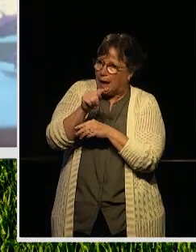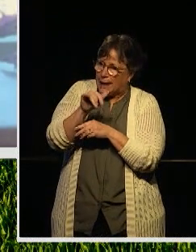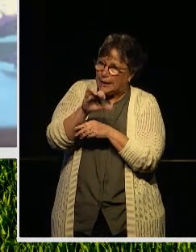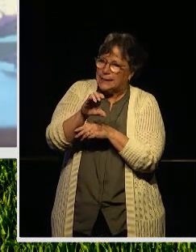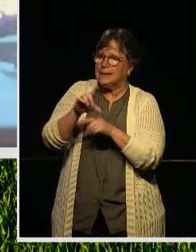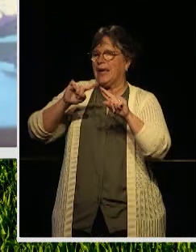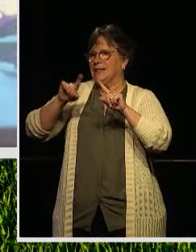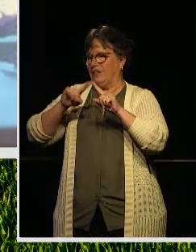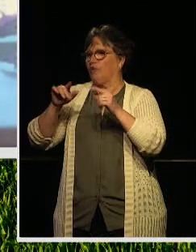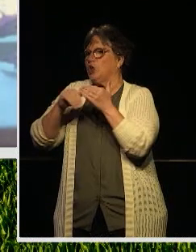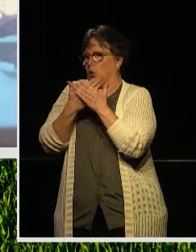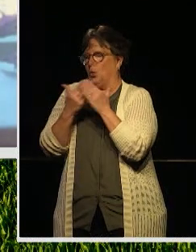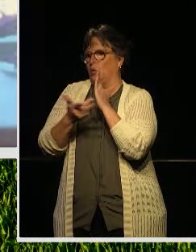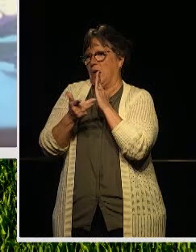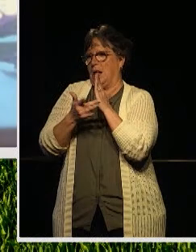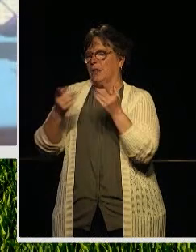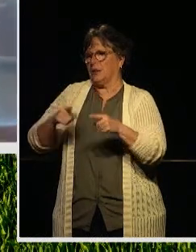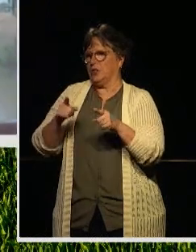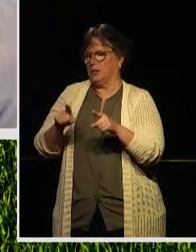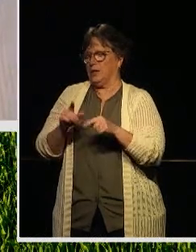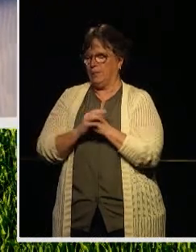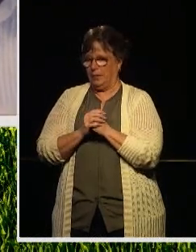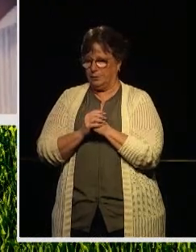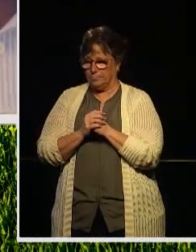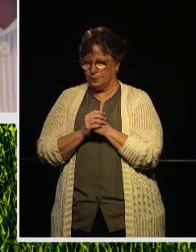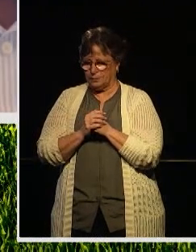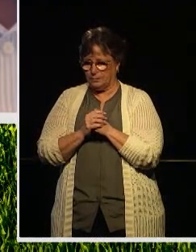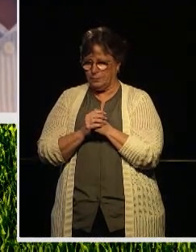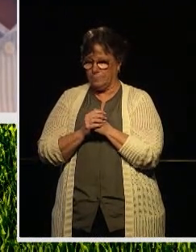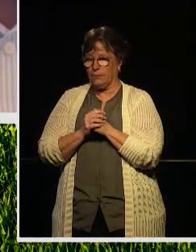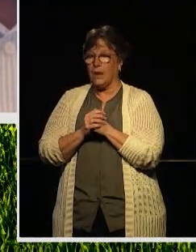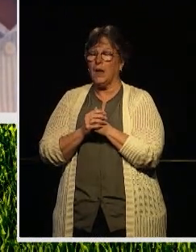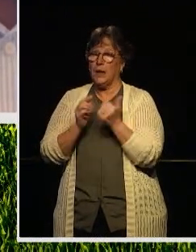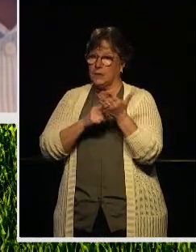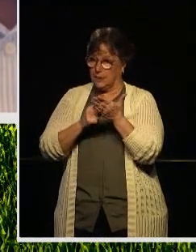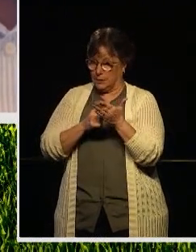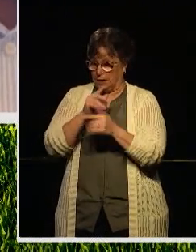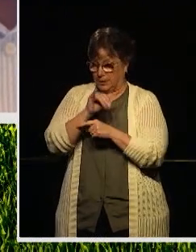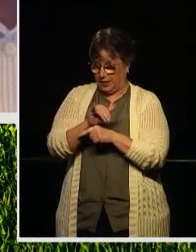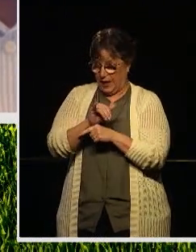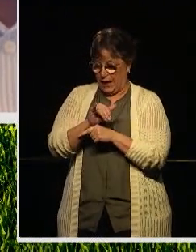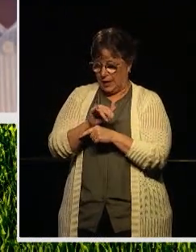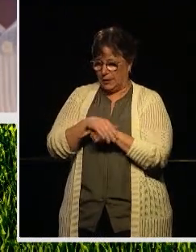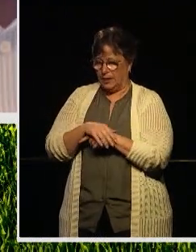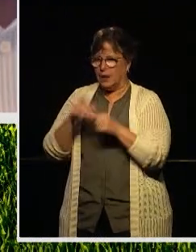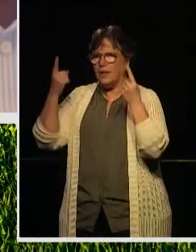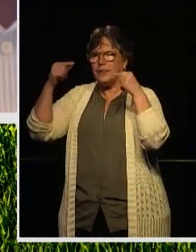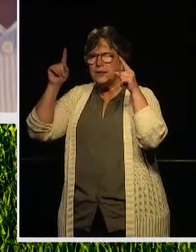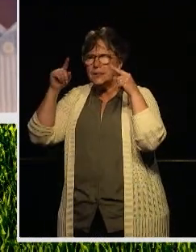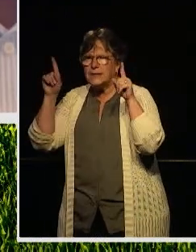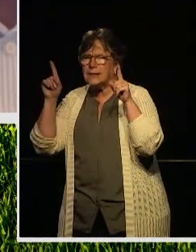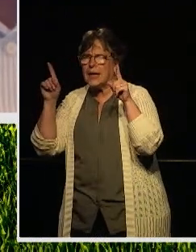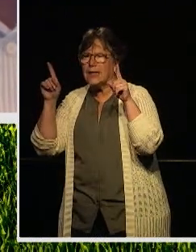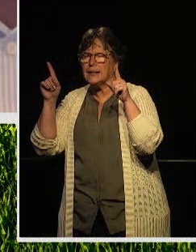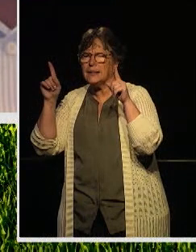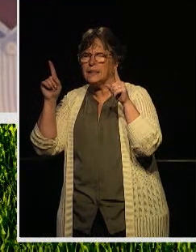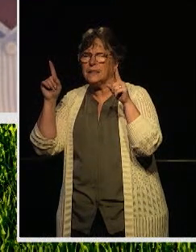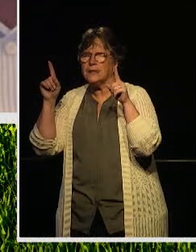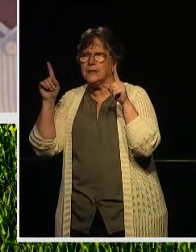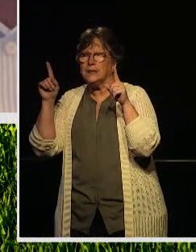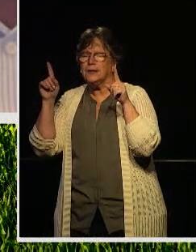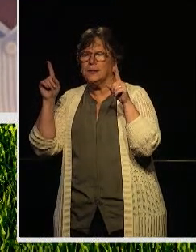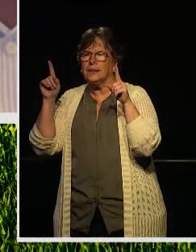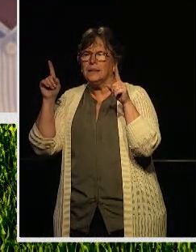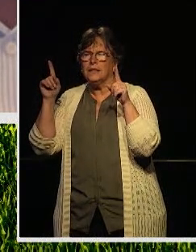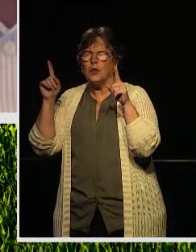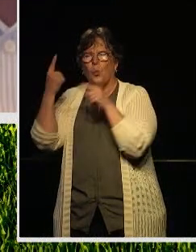in. Excellent. So speaking of these success stories, what do you think they imply